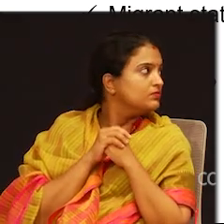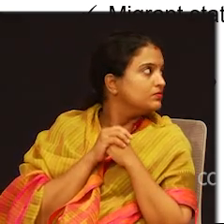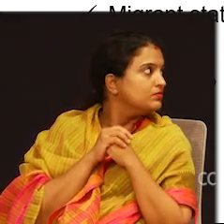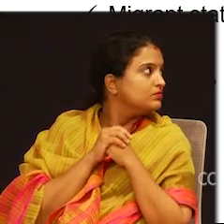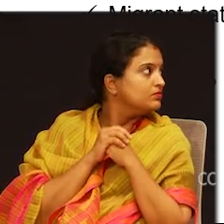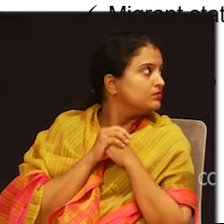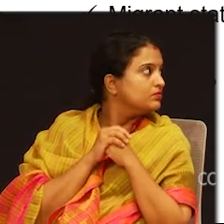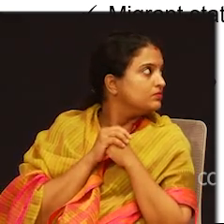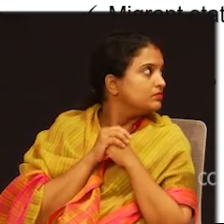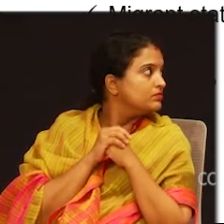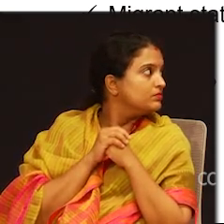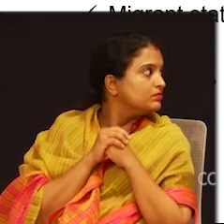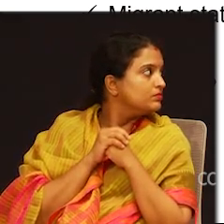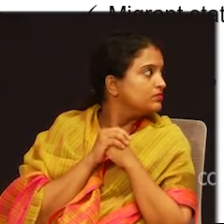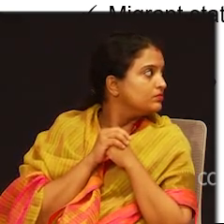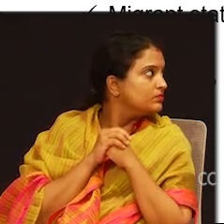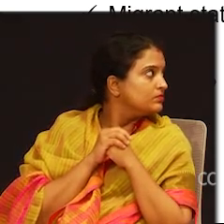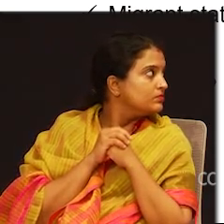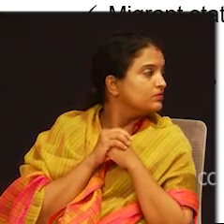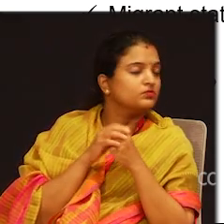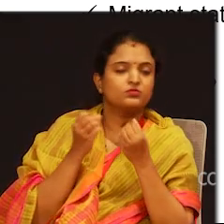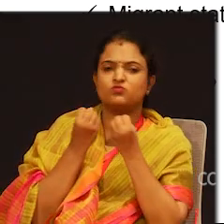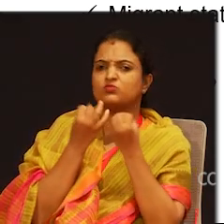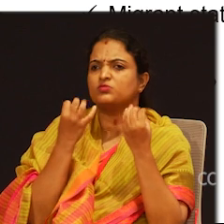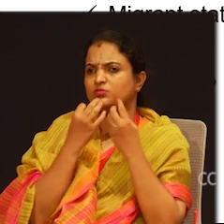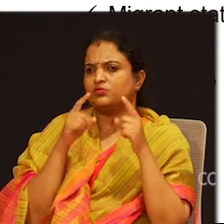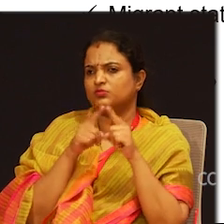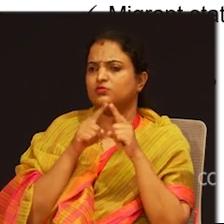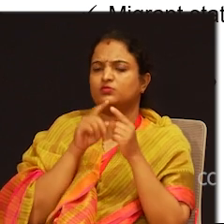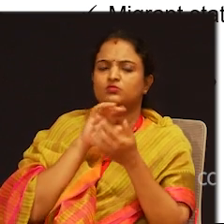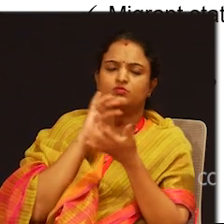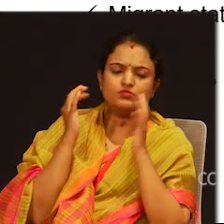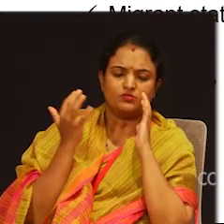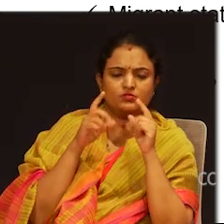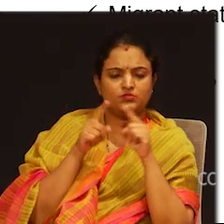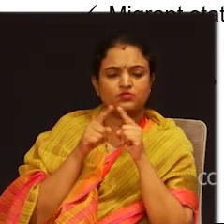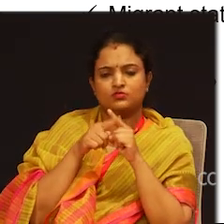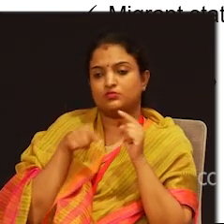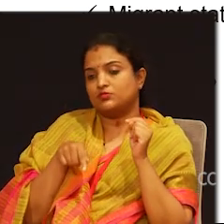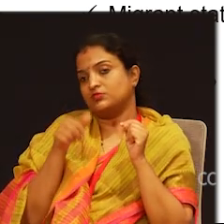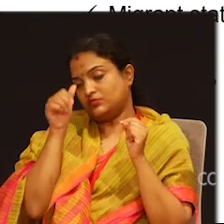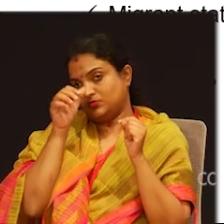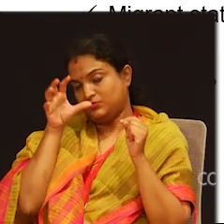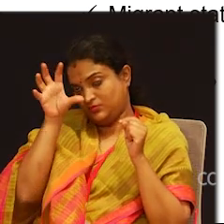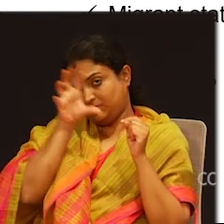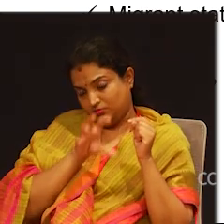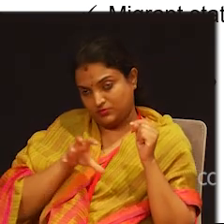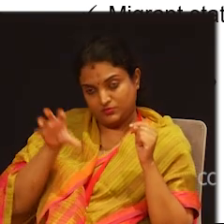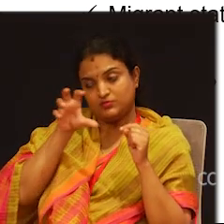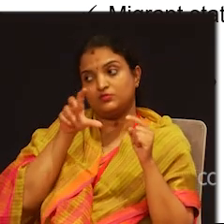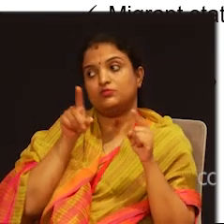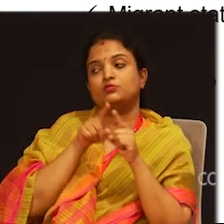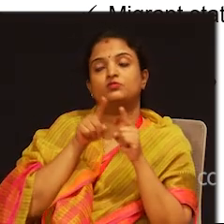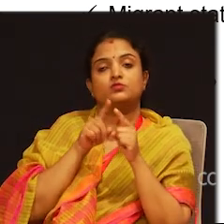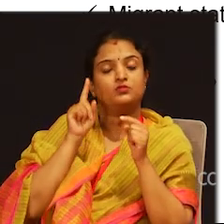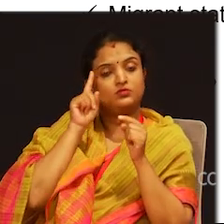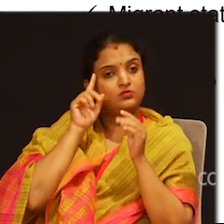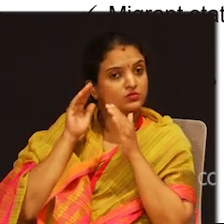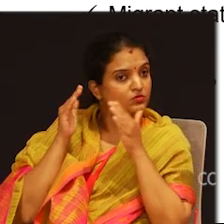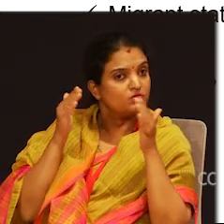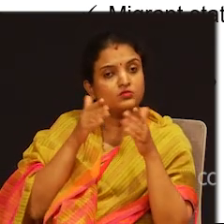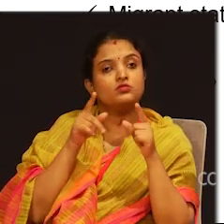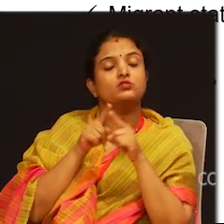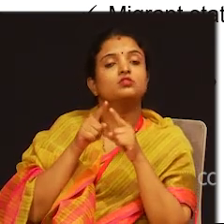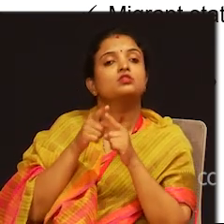about equity. Many parts of the world and many parts in our country, we have focused only on children